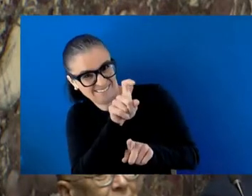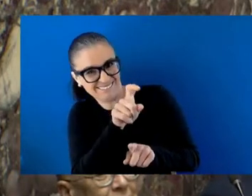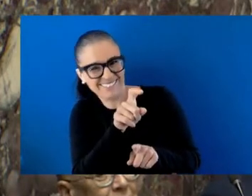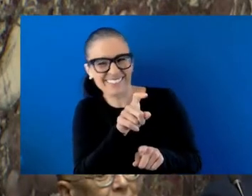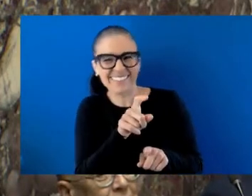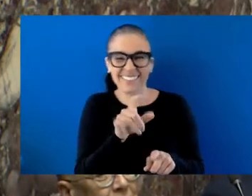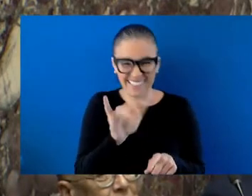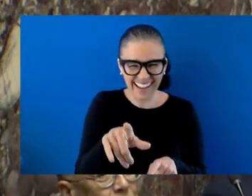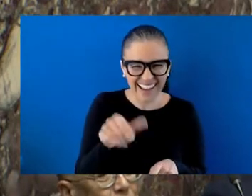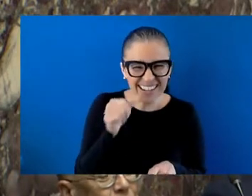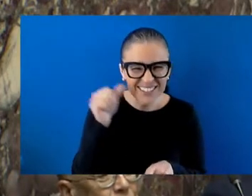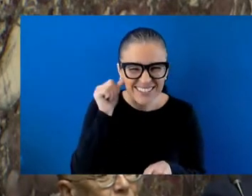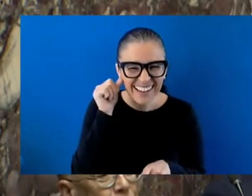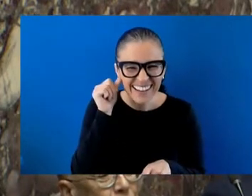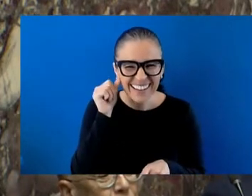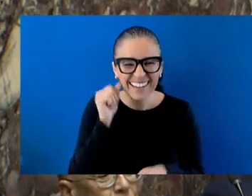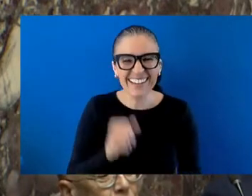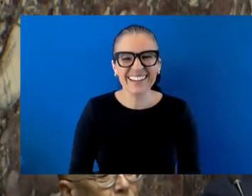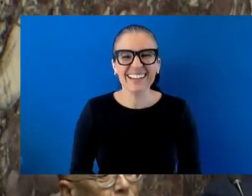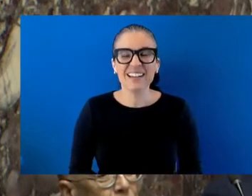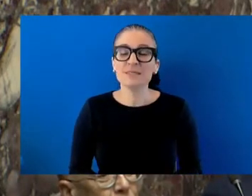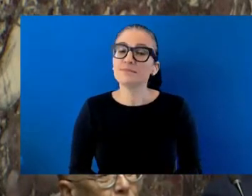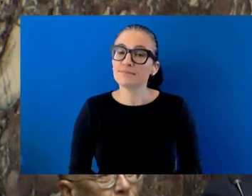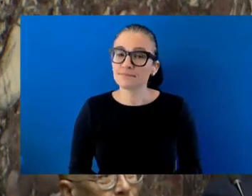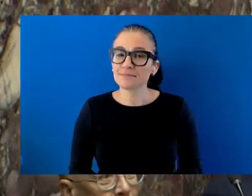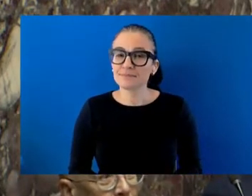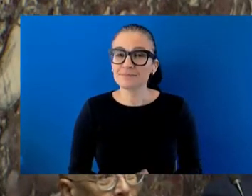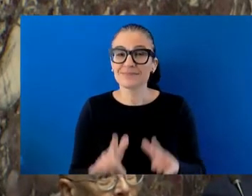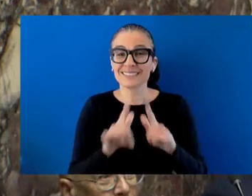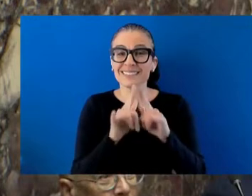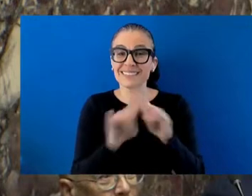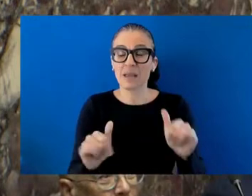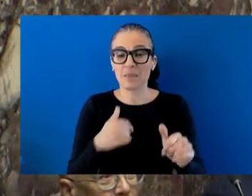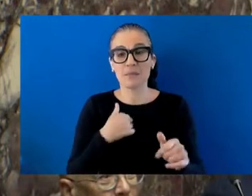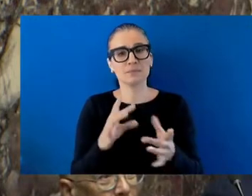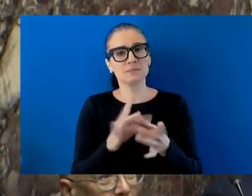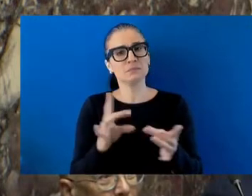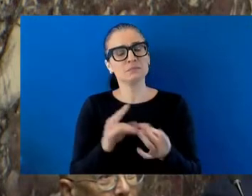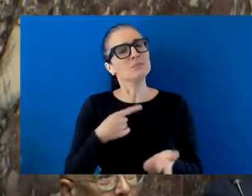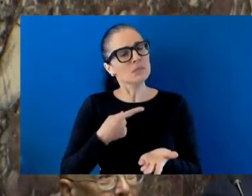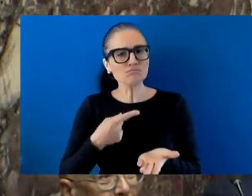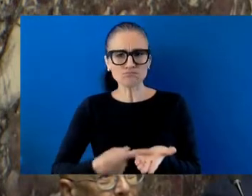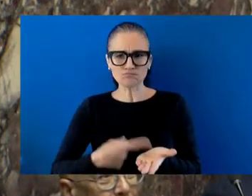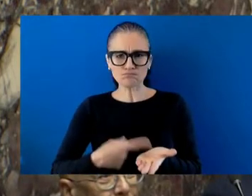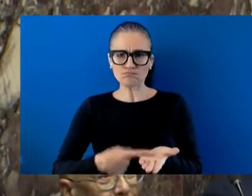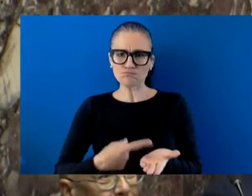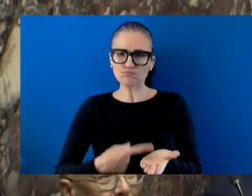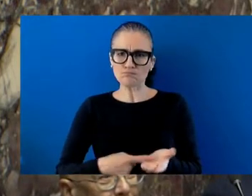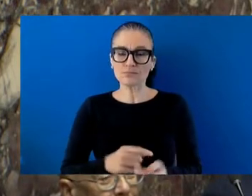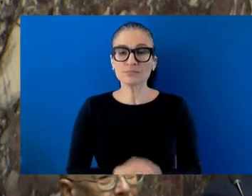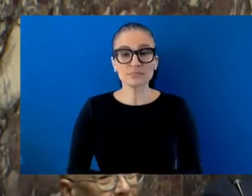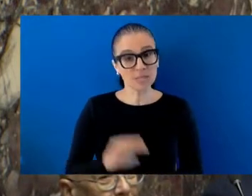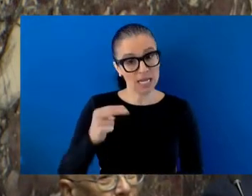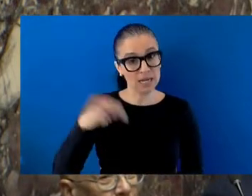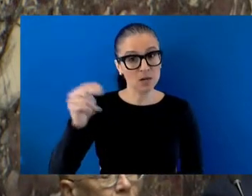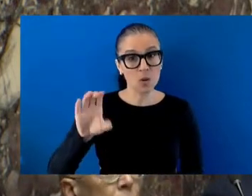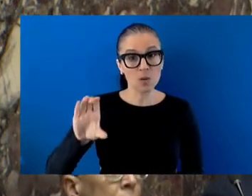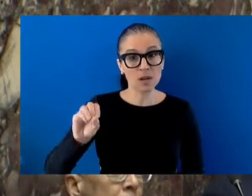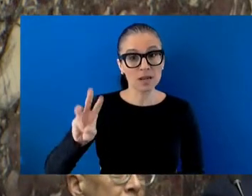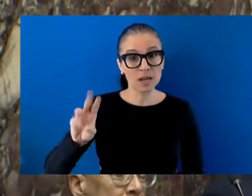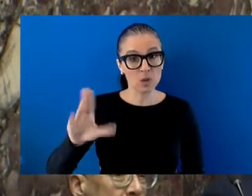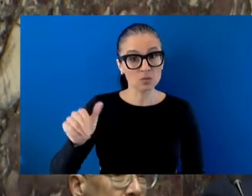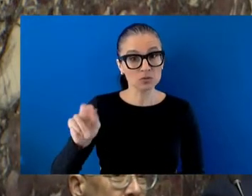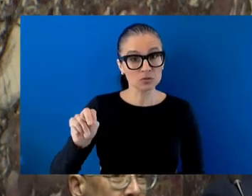a progressive council, North Cowichan, which is partnering with the Cowichan Hospital Project